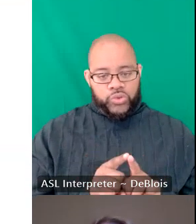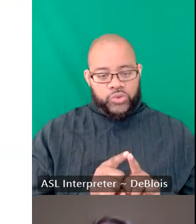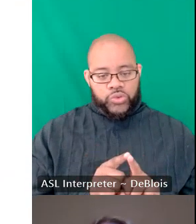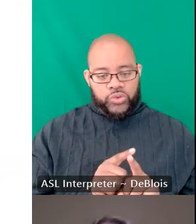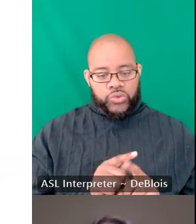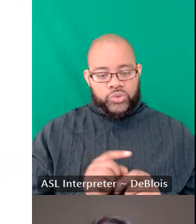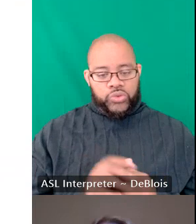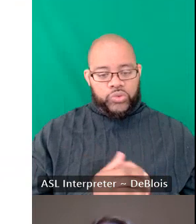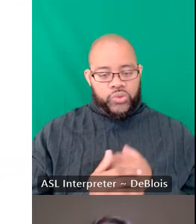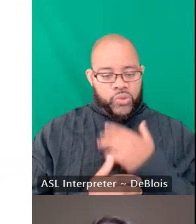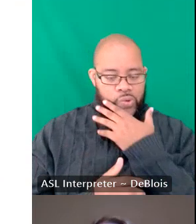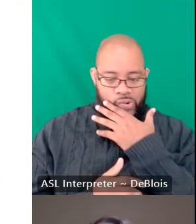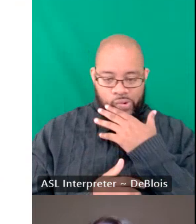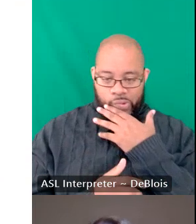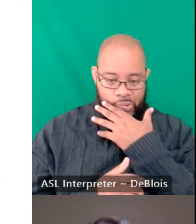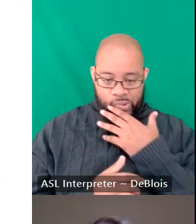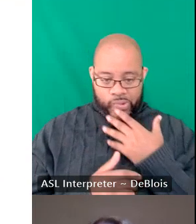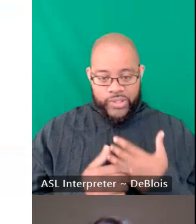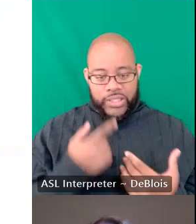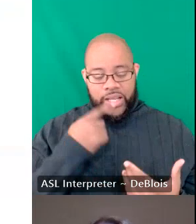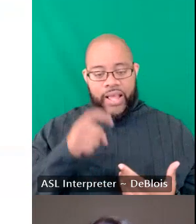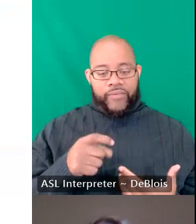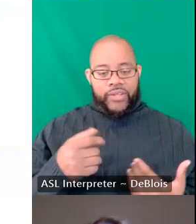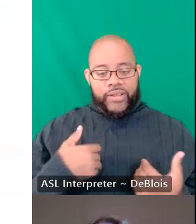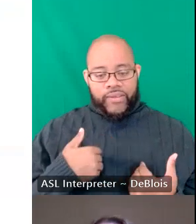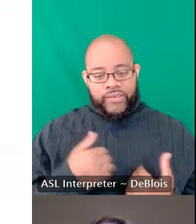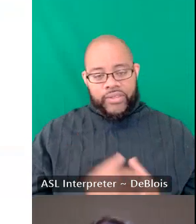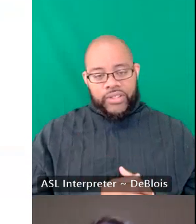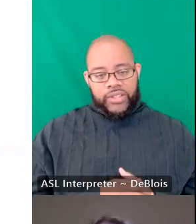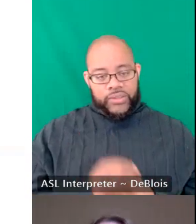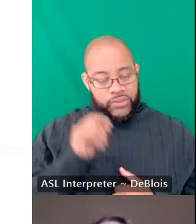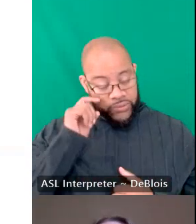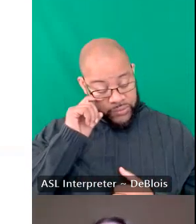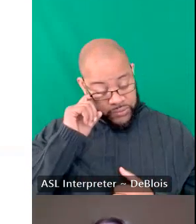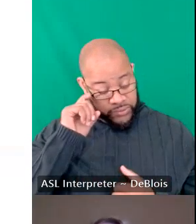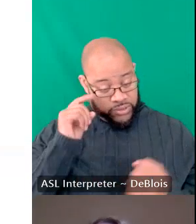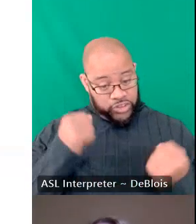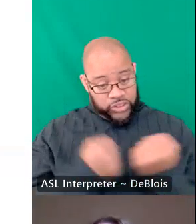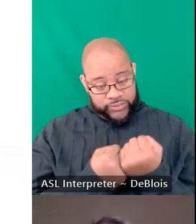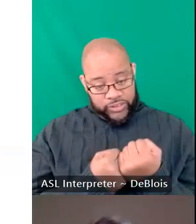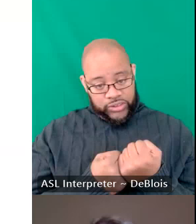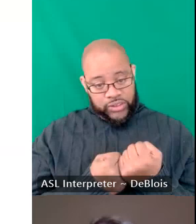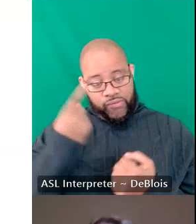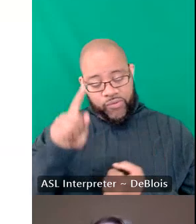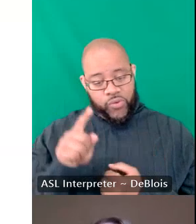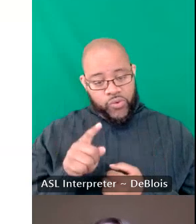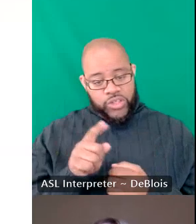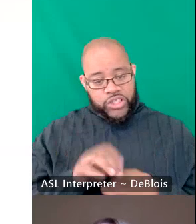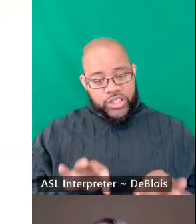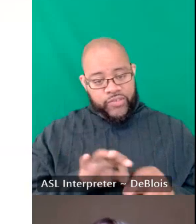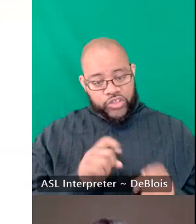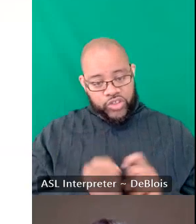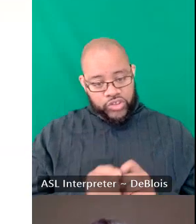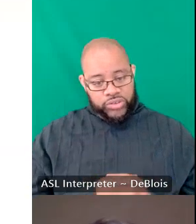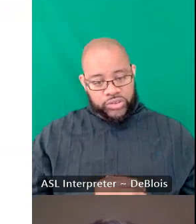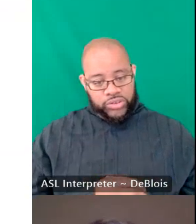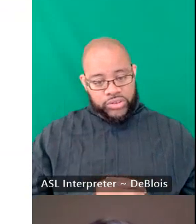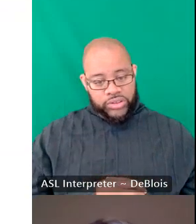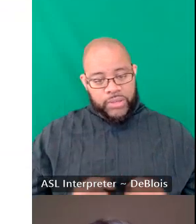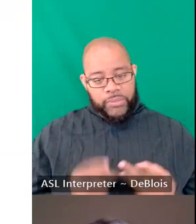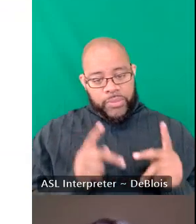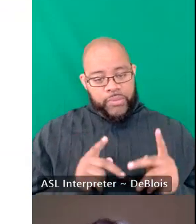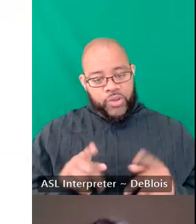that there needs to be a good justification for a significant change in how many